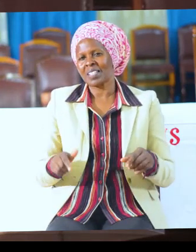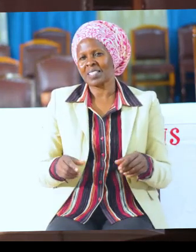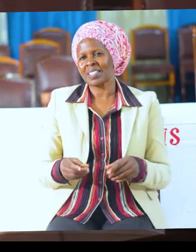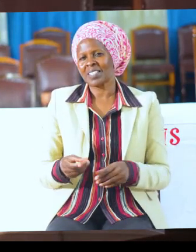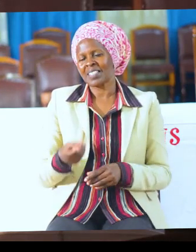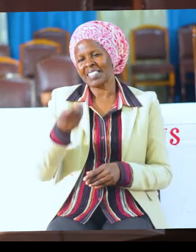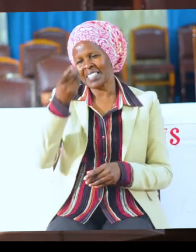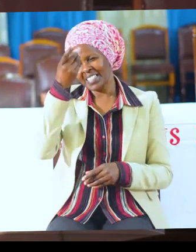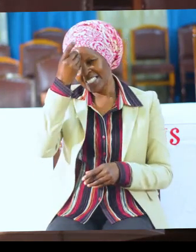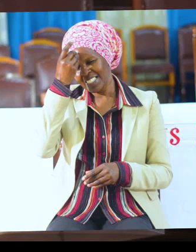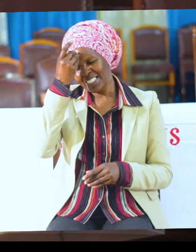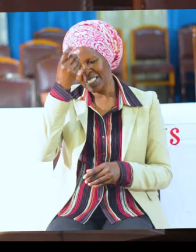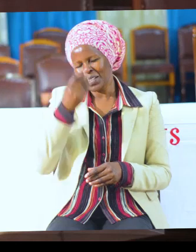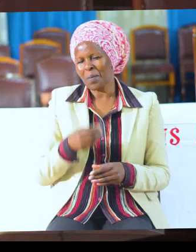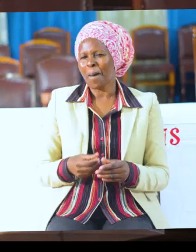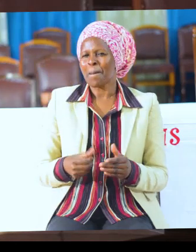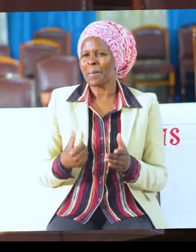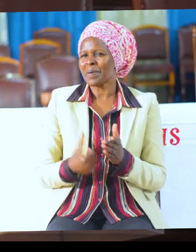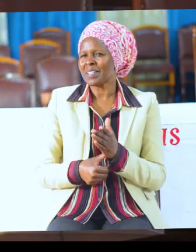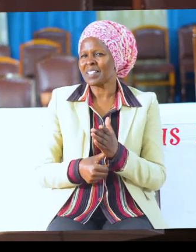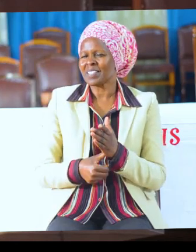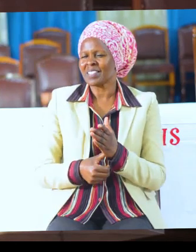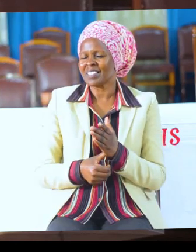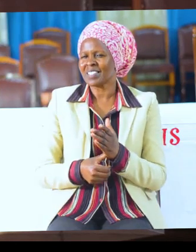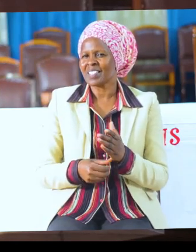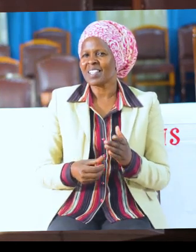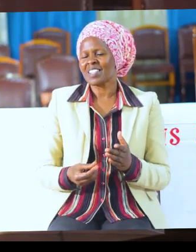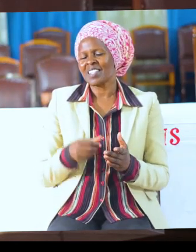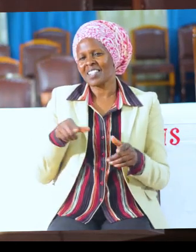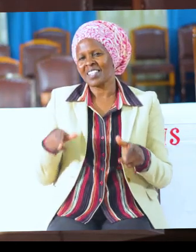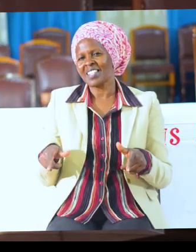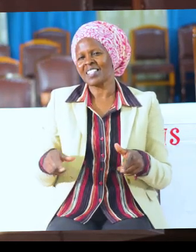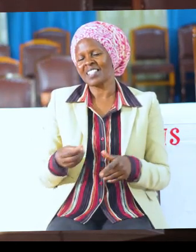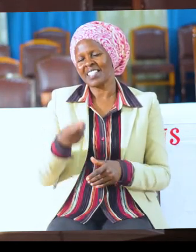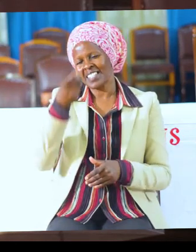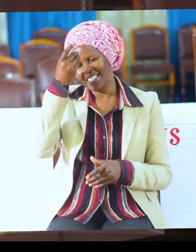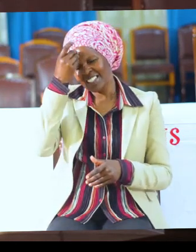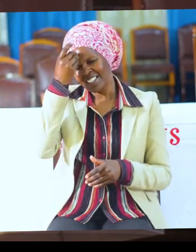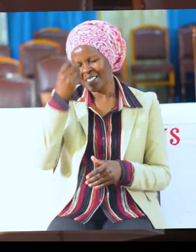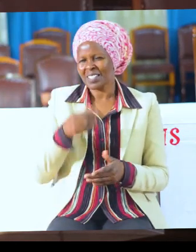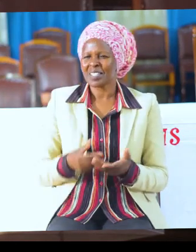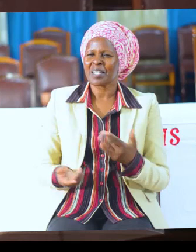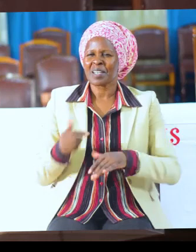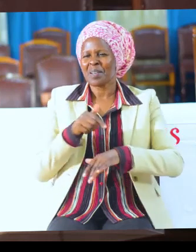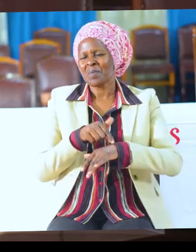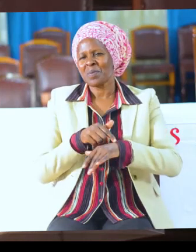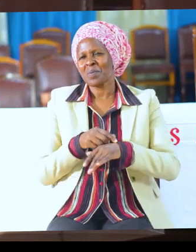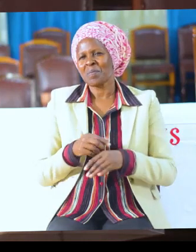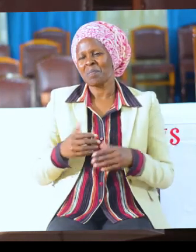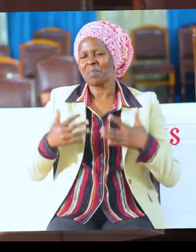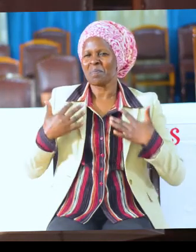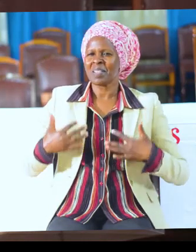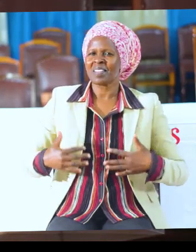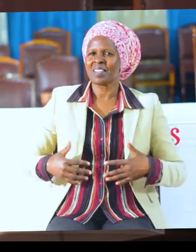very deadly pandemic virus, coronavirus, a time that probably many people think